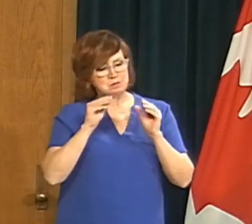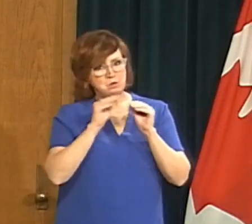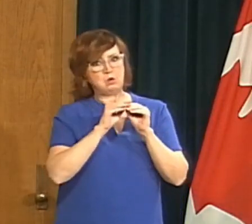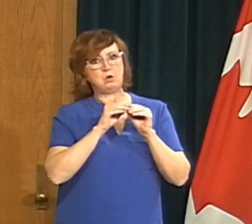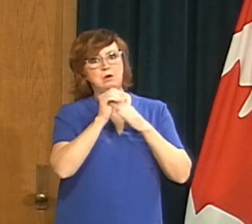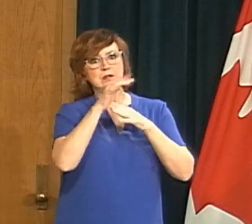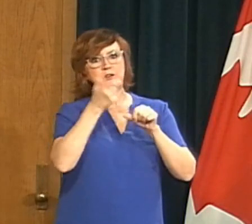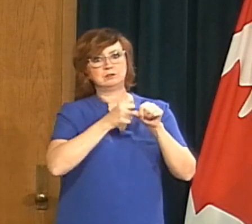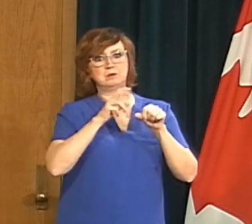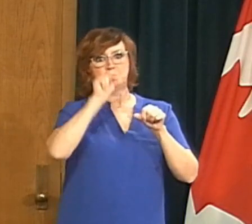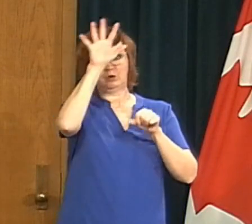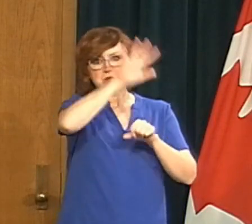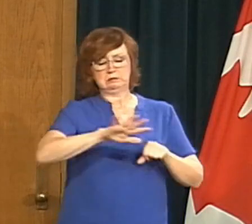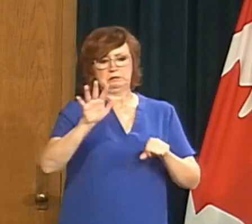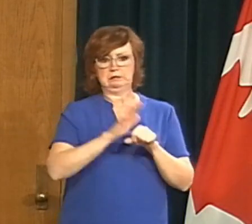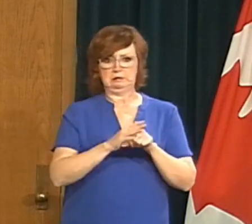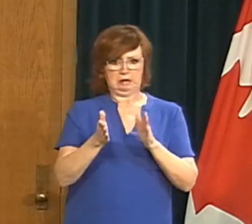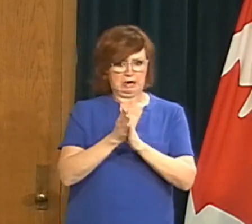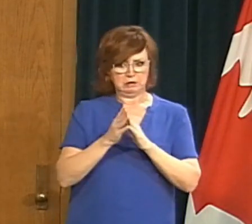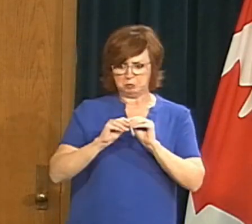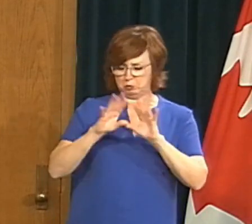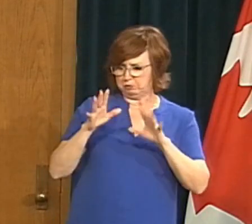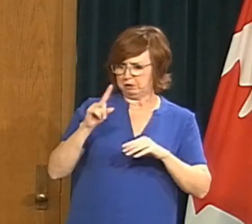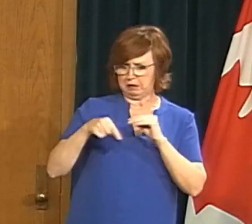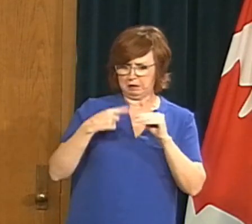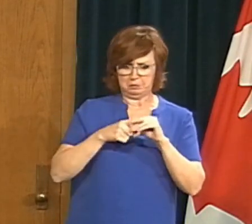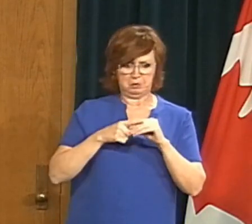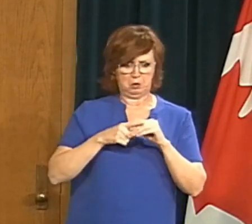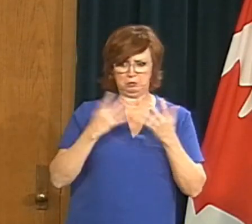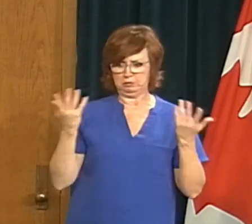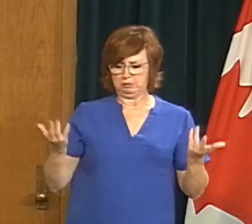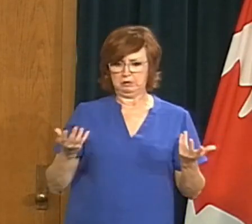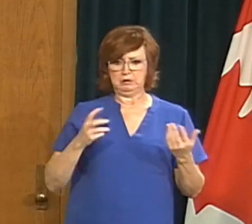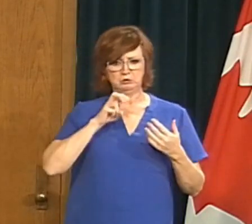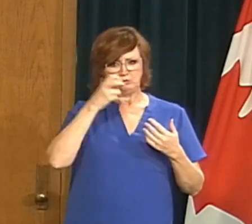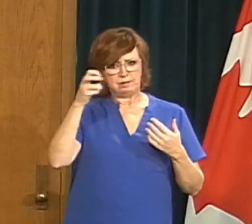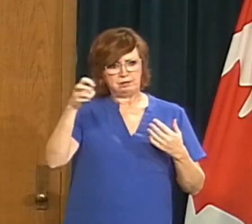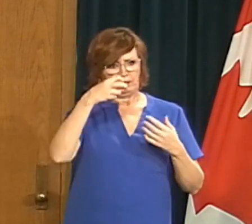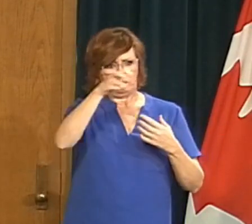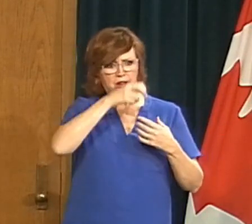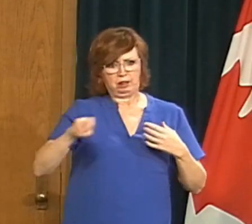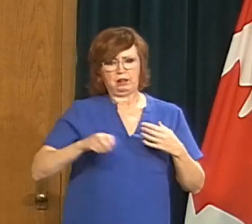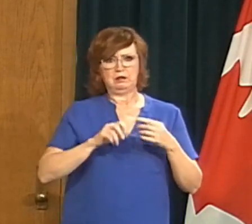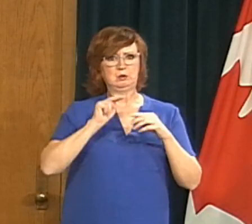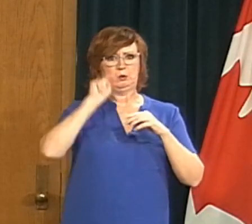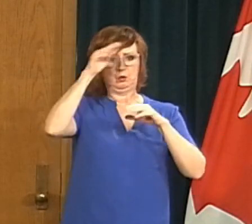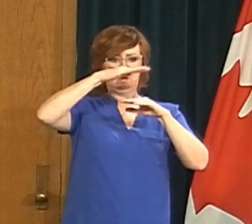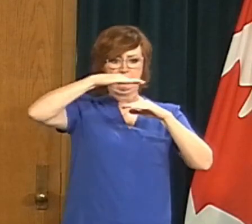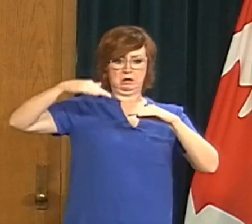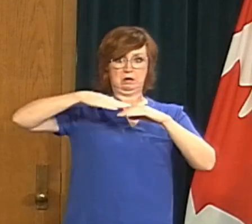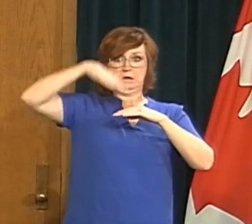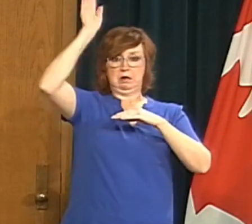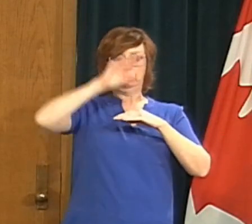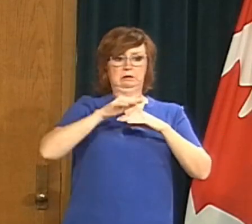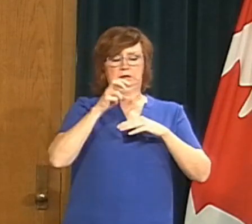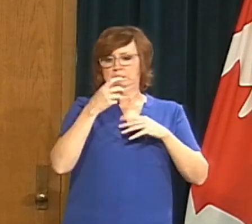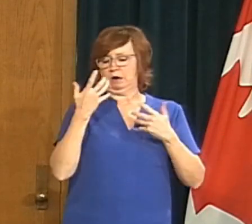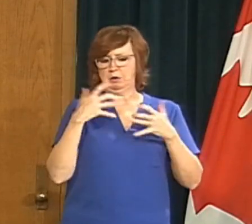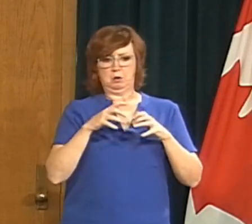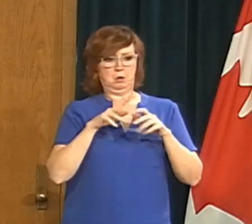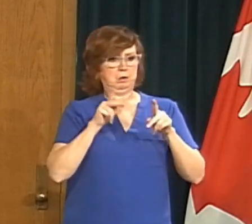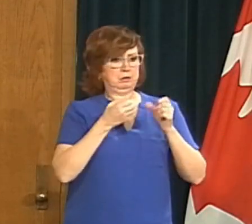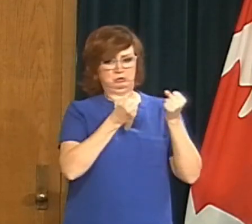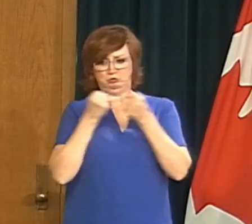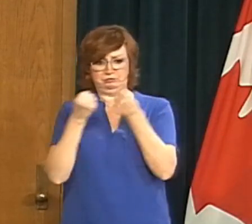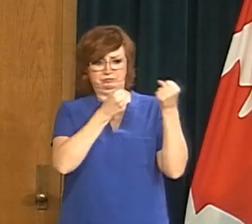Saskatchewan, specifically requesting restrictions around non-essential travel between communities and that travel be prohibited.